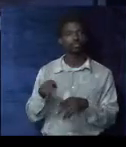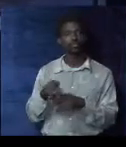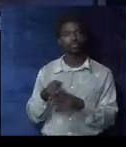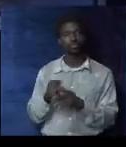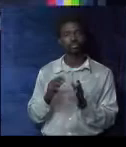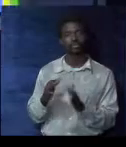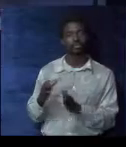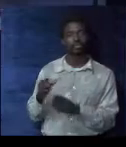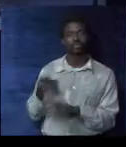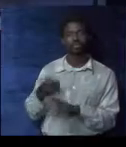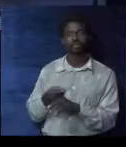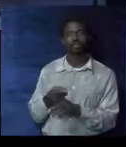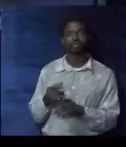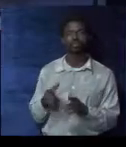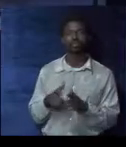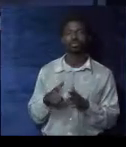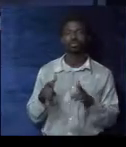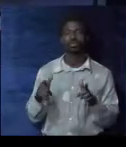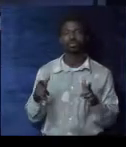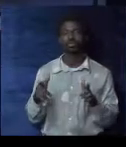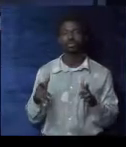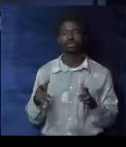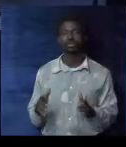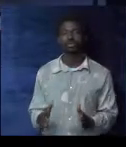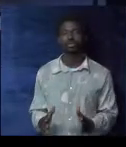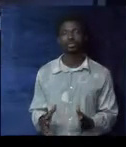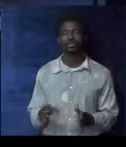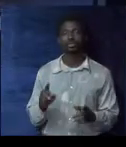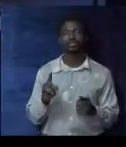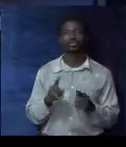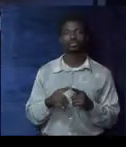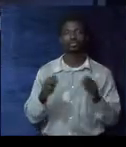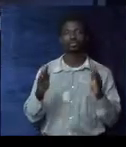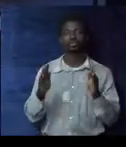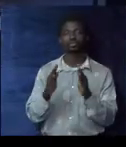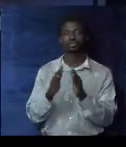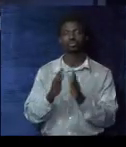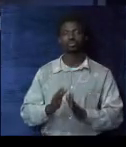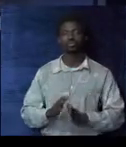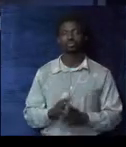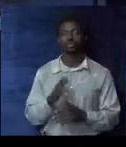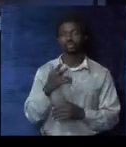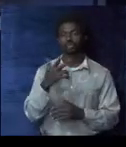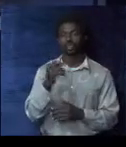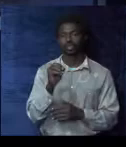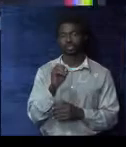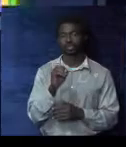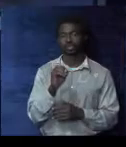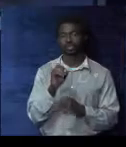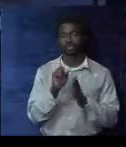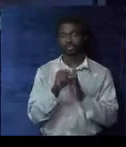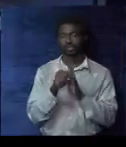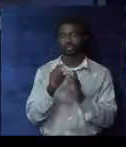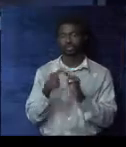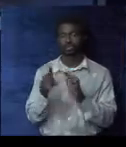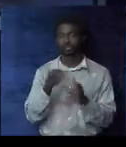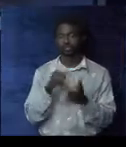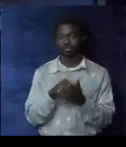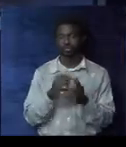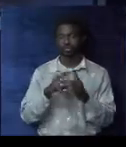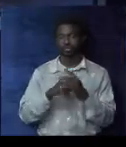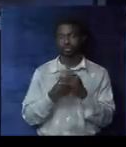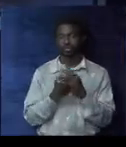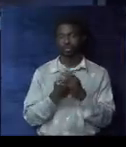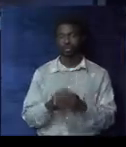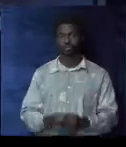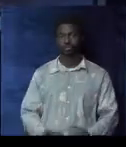have to arrange these numbers from the largest, careful, from the biggest to the smallest. So you have 30 seconds to do this.